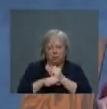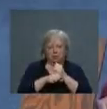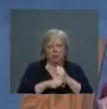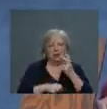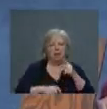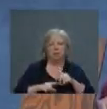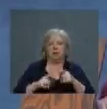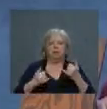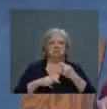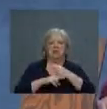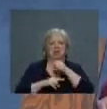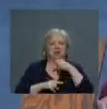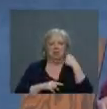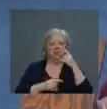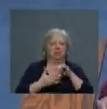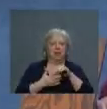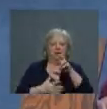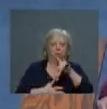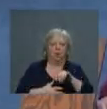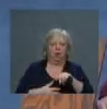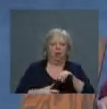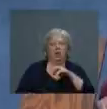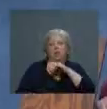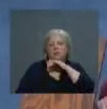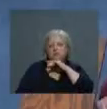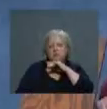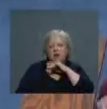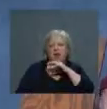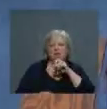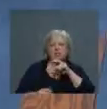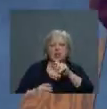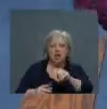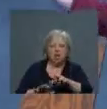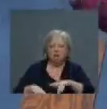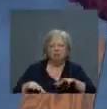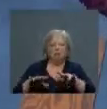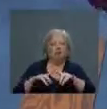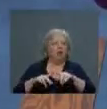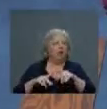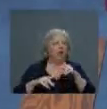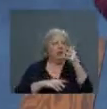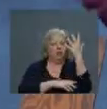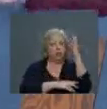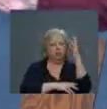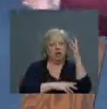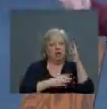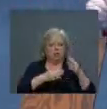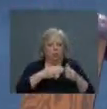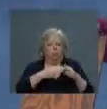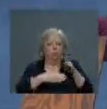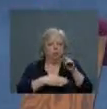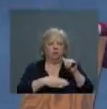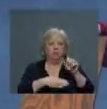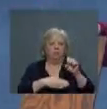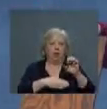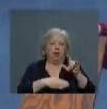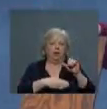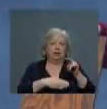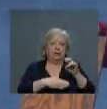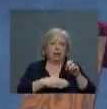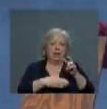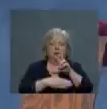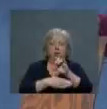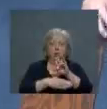today. There's trash out. They cut the tree at the corner of Baseline and Winston